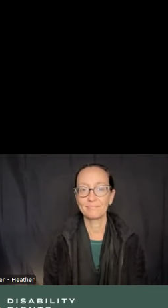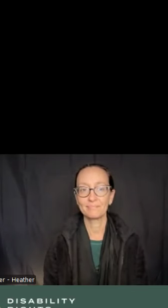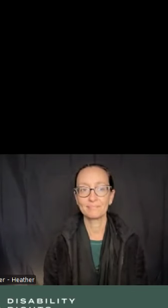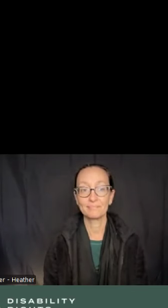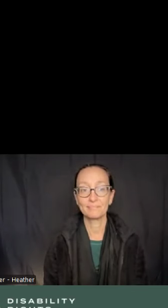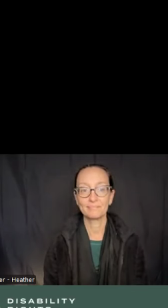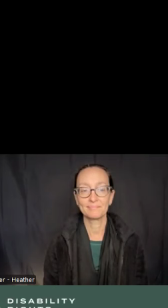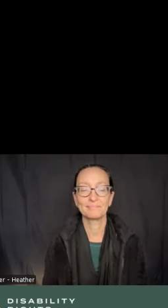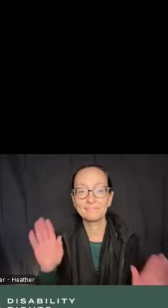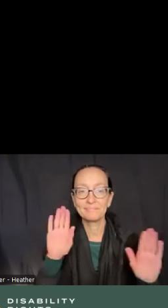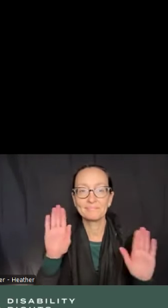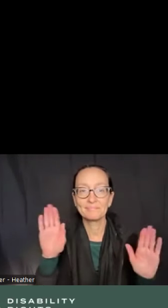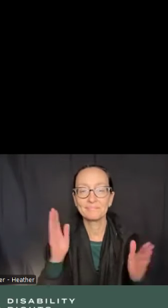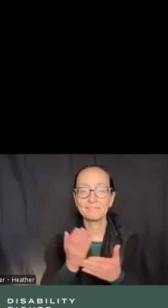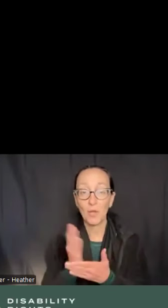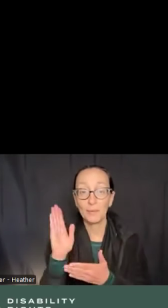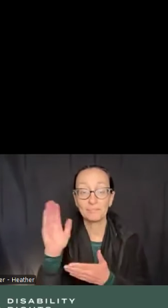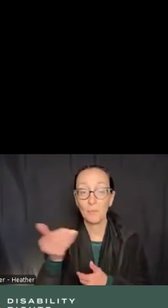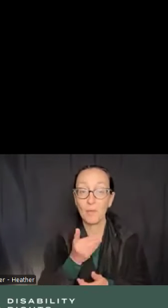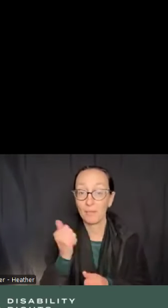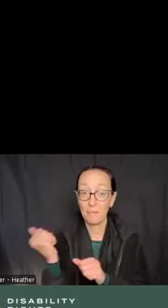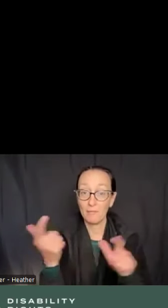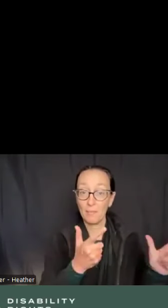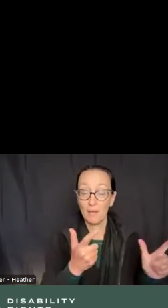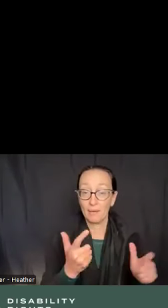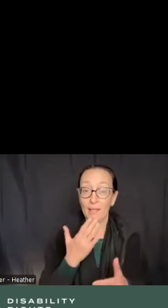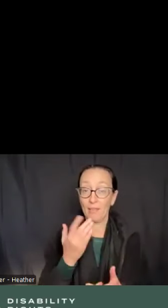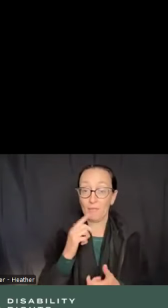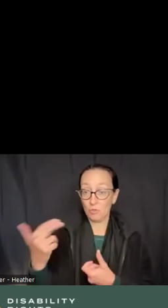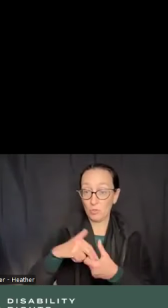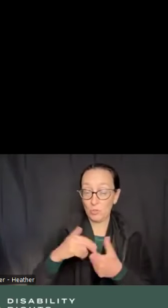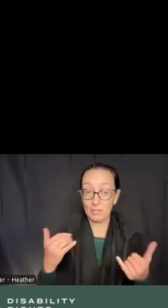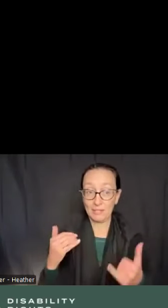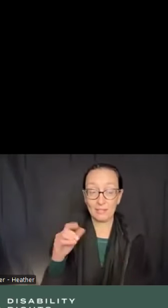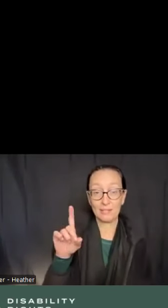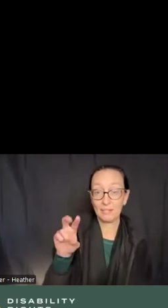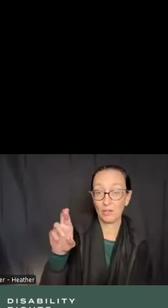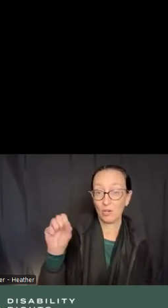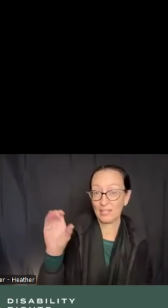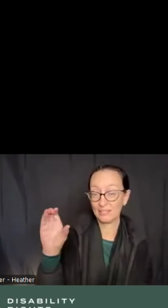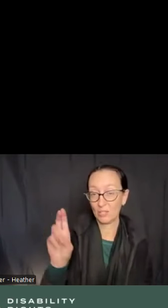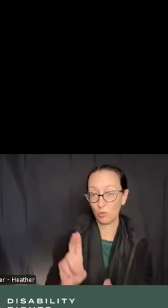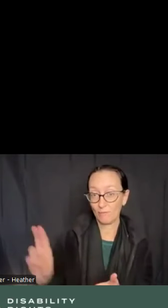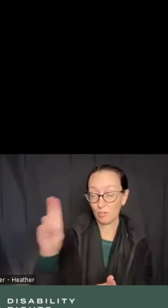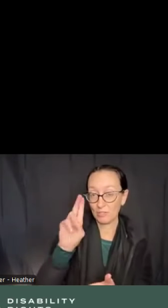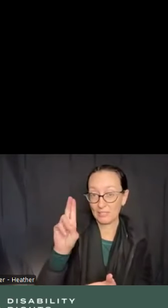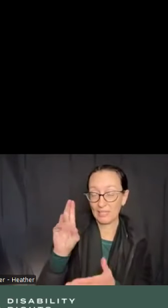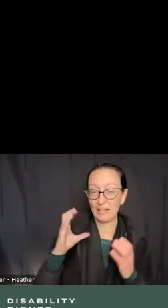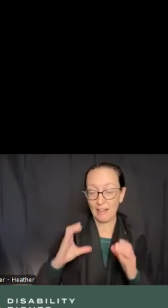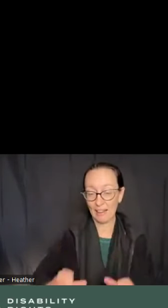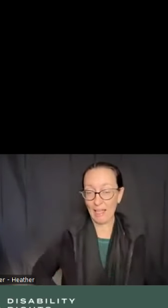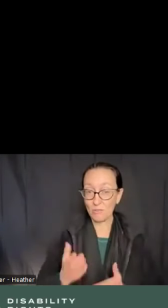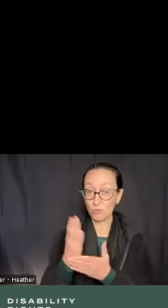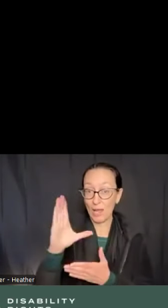All right, welcome everybody. Thank you for joining us today. This is Disability Rights South Carolina University's Clients' Rights in